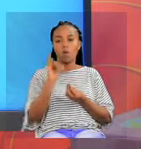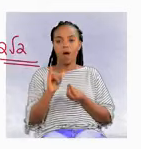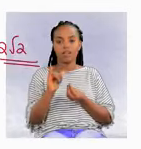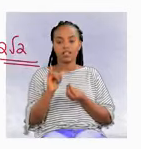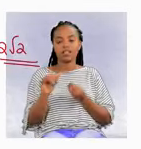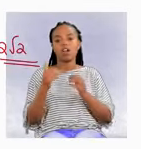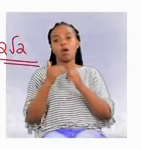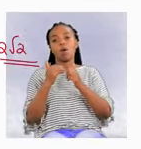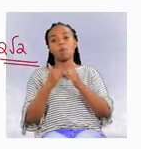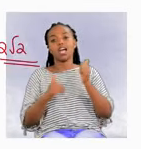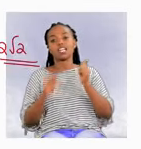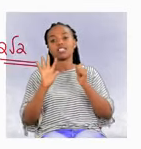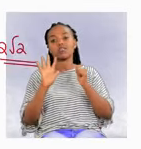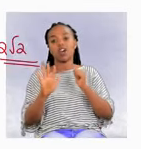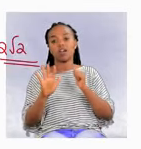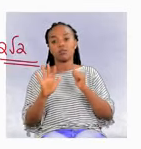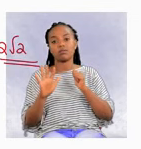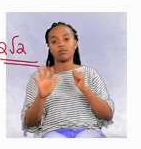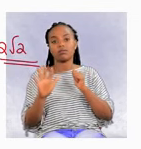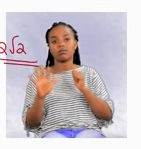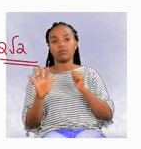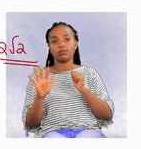y minus 5